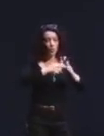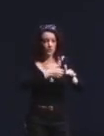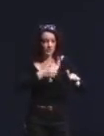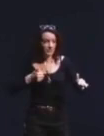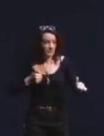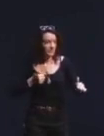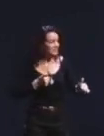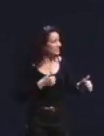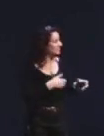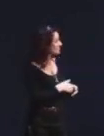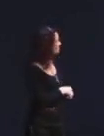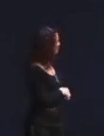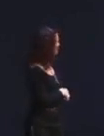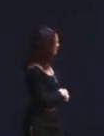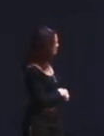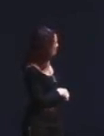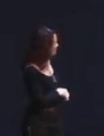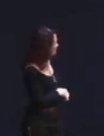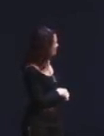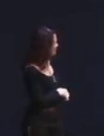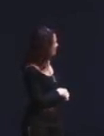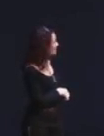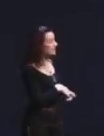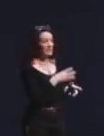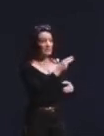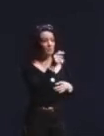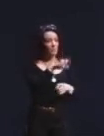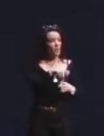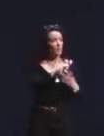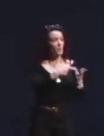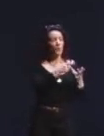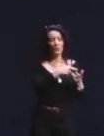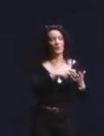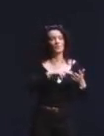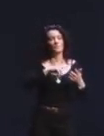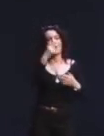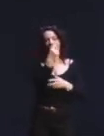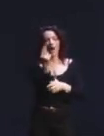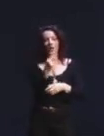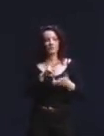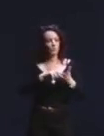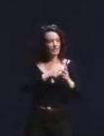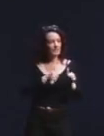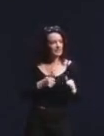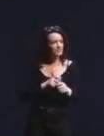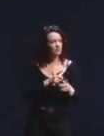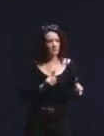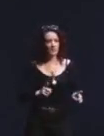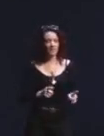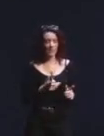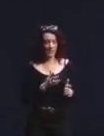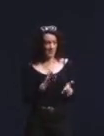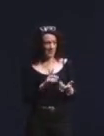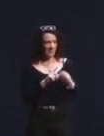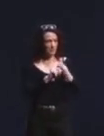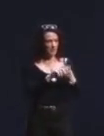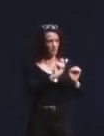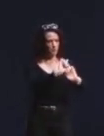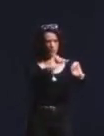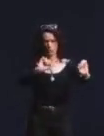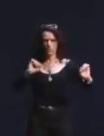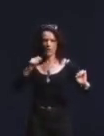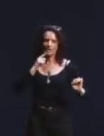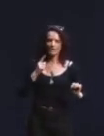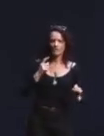Deborah's. some of them are mine, actually. Some of them are from other arts organisations. Depending on what kind of organisation you are, you're going to have slightly